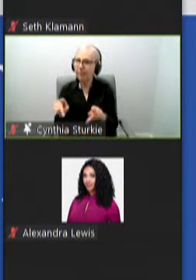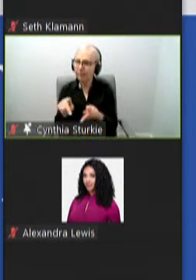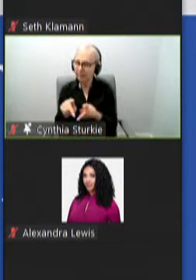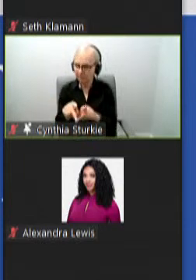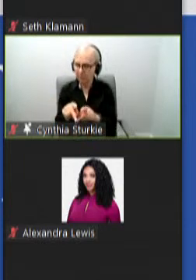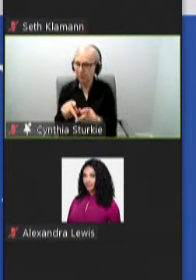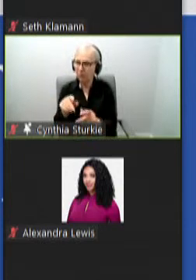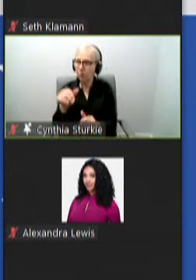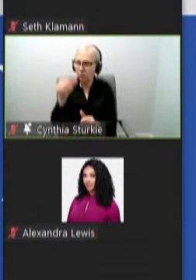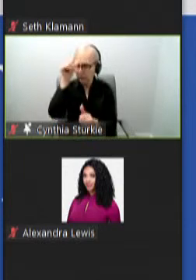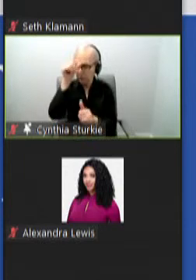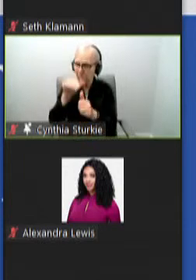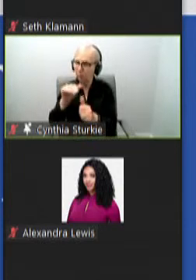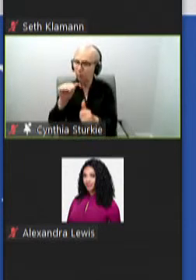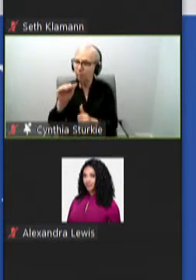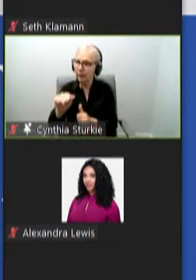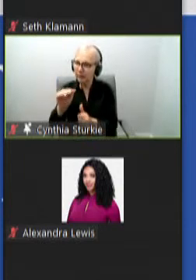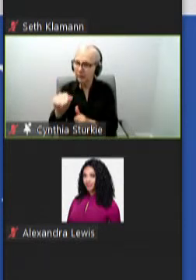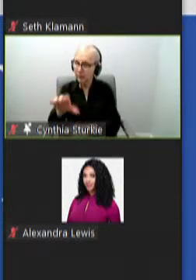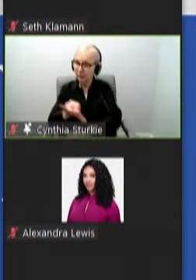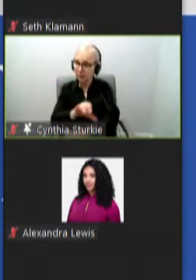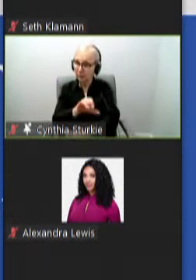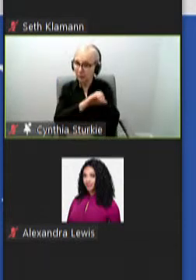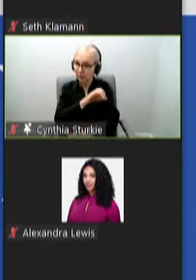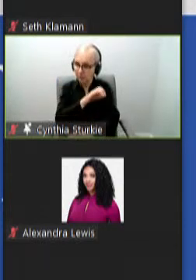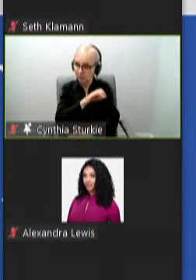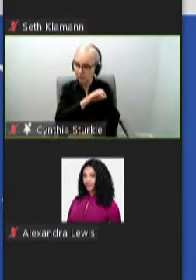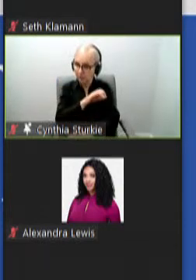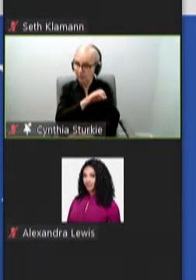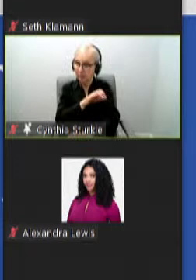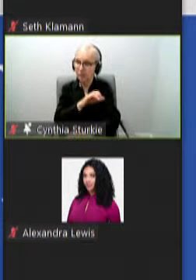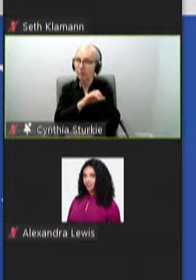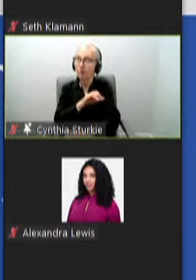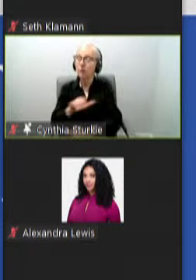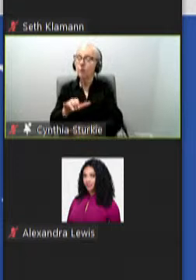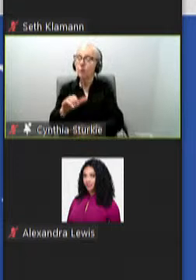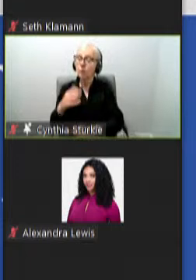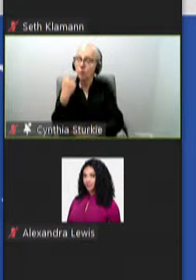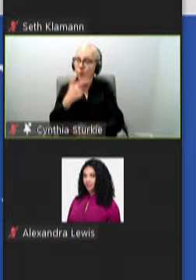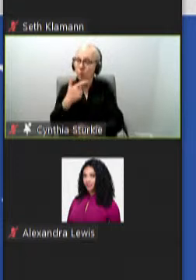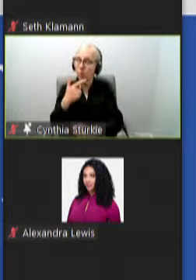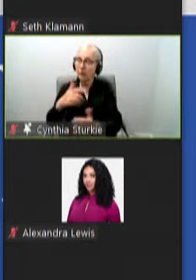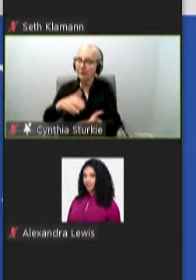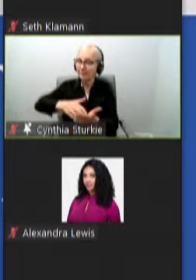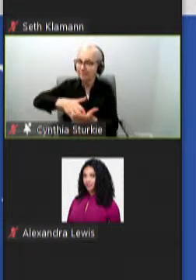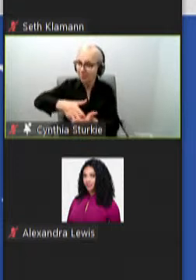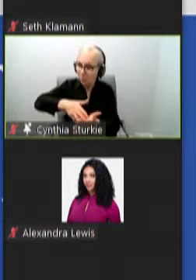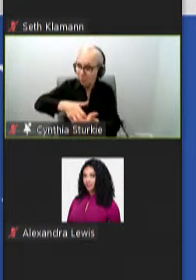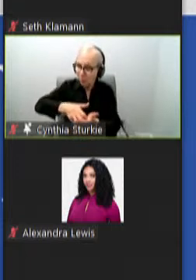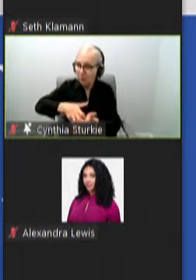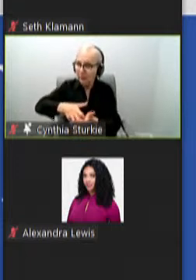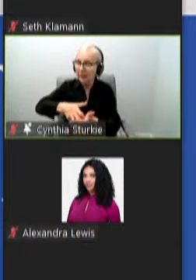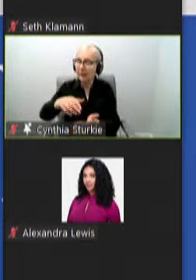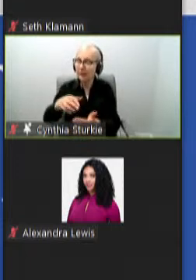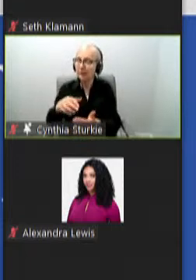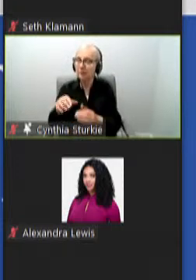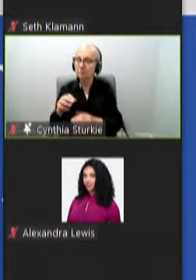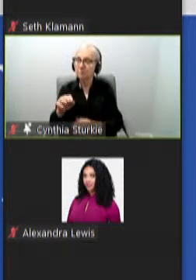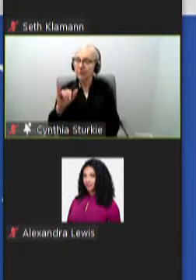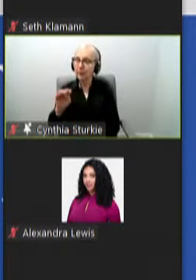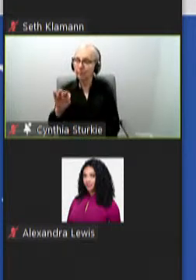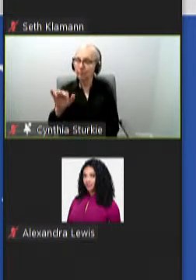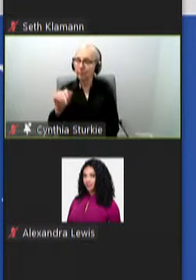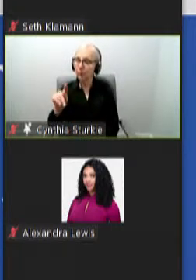folks that Coloradans that are moderately to severely immunocompromised, if they have been vaccinated and didn't mount an